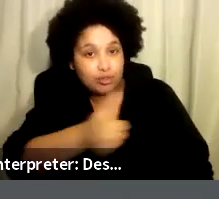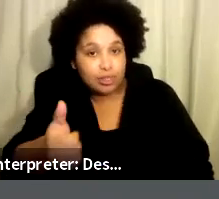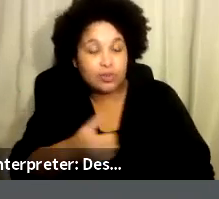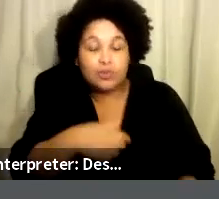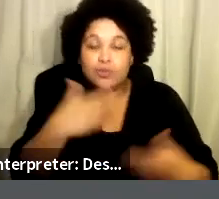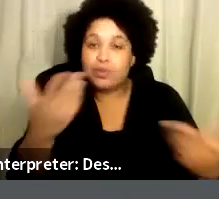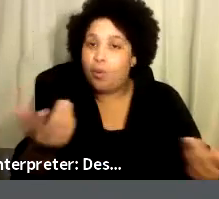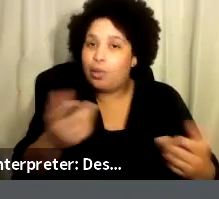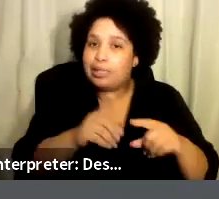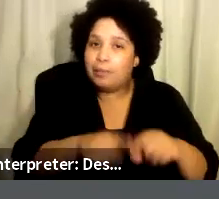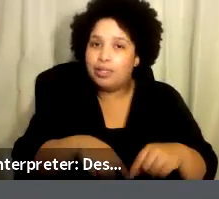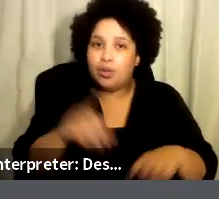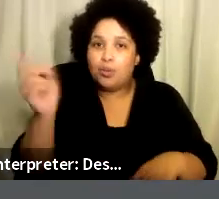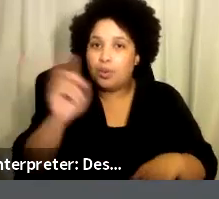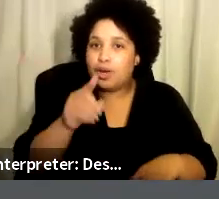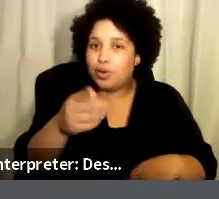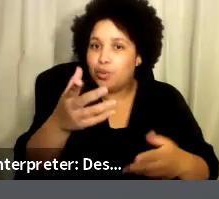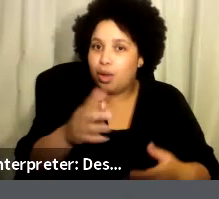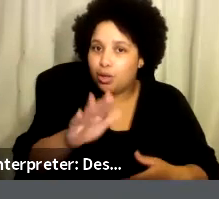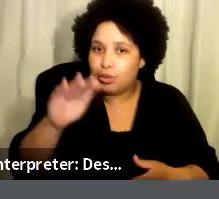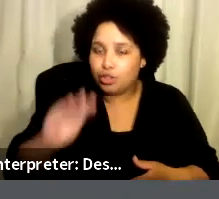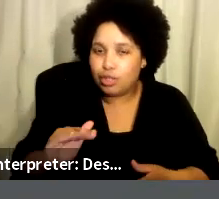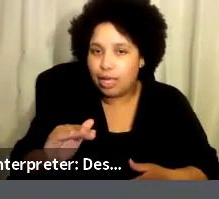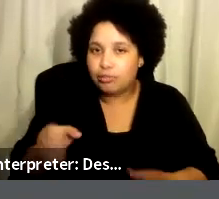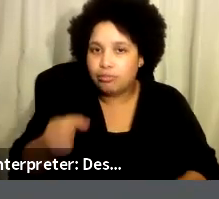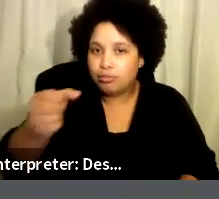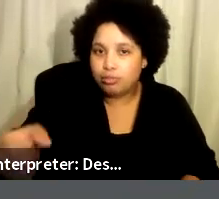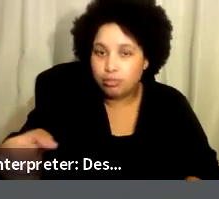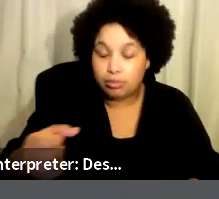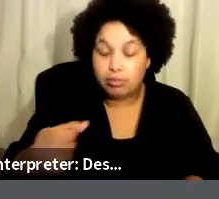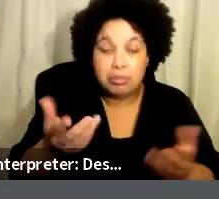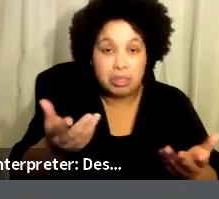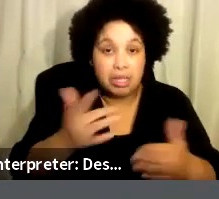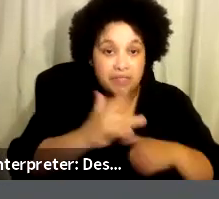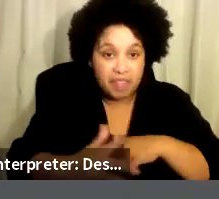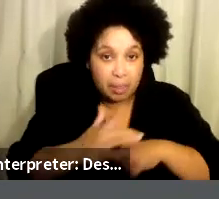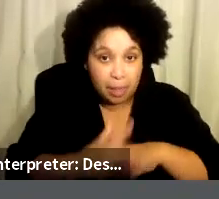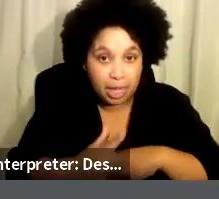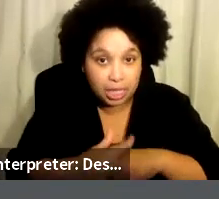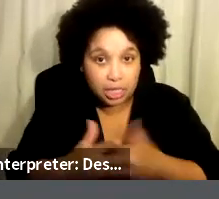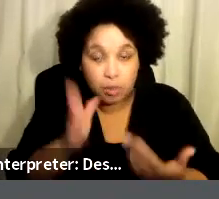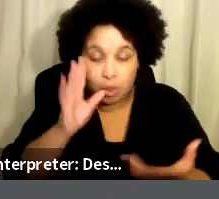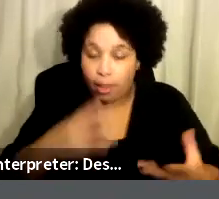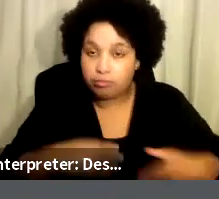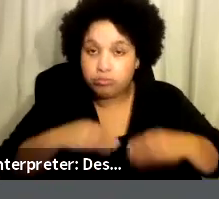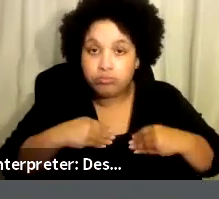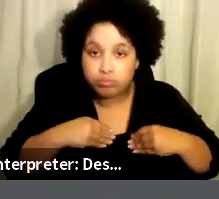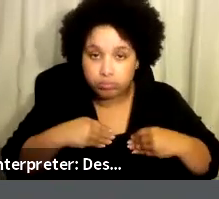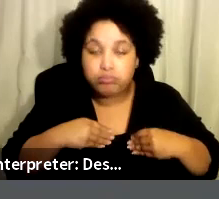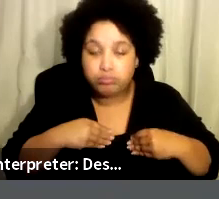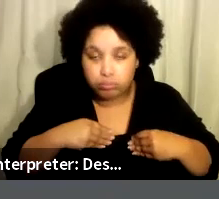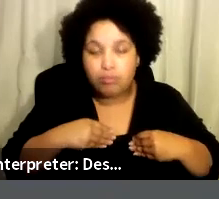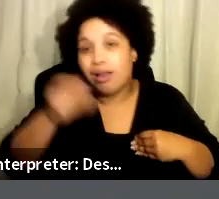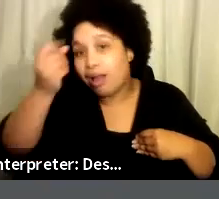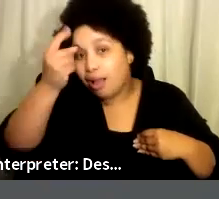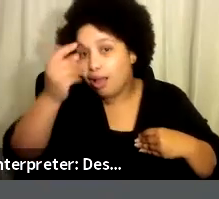really depends on where you want your child placed. As long as there's spots available, we will take you, but